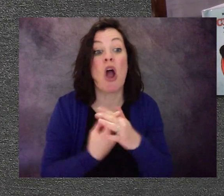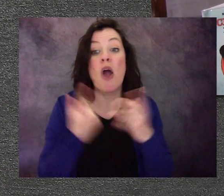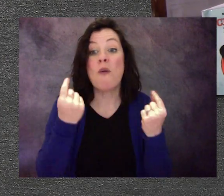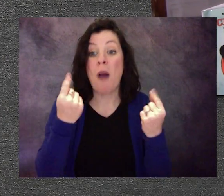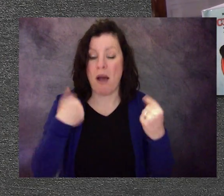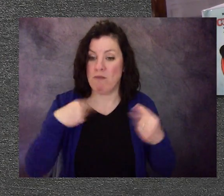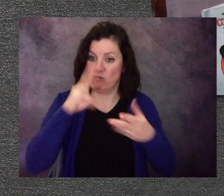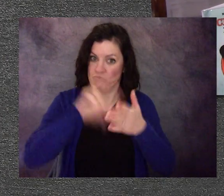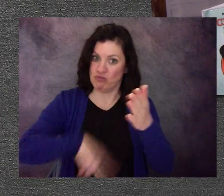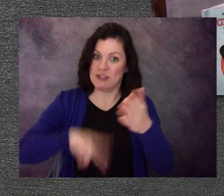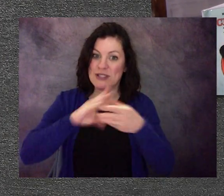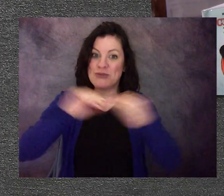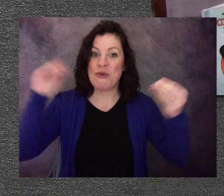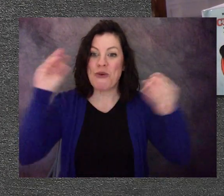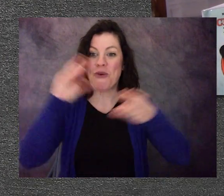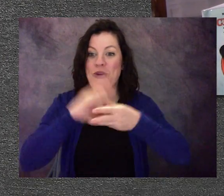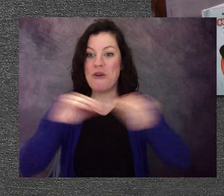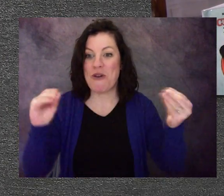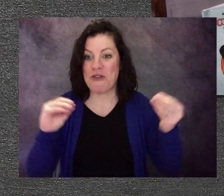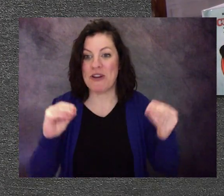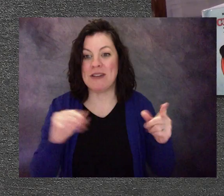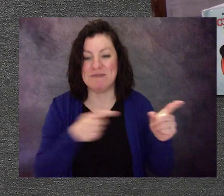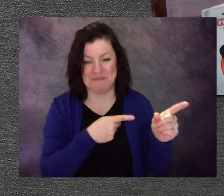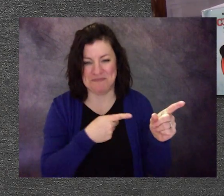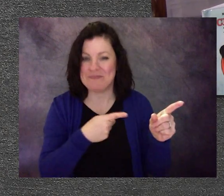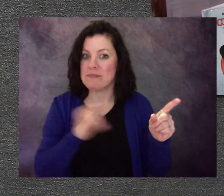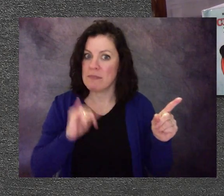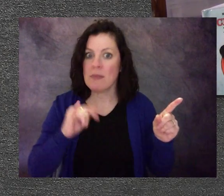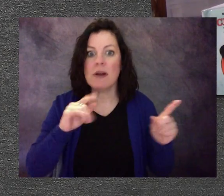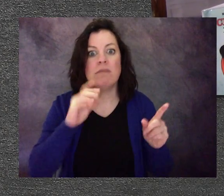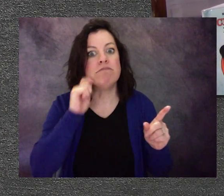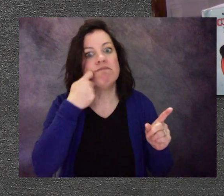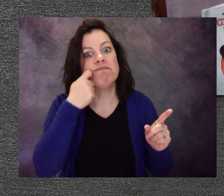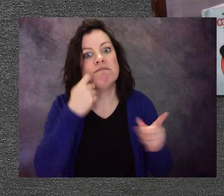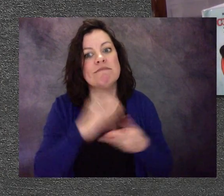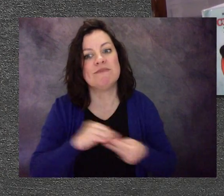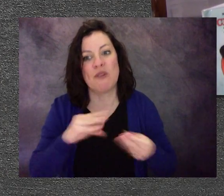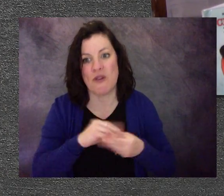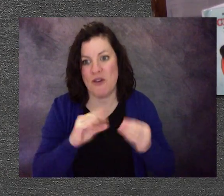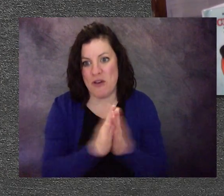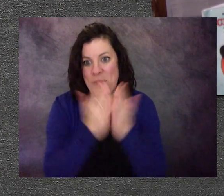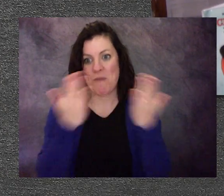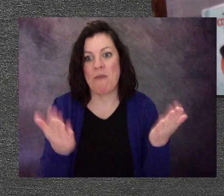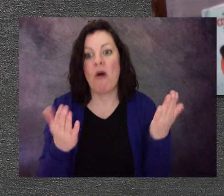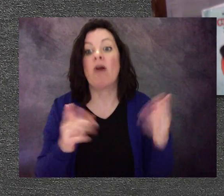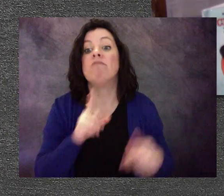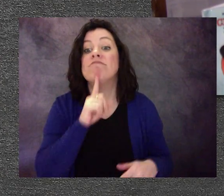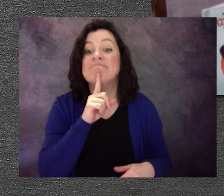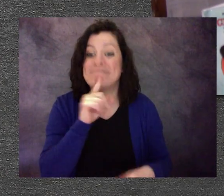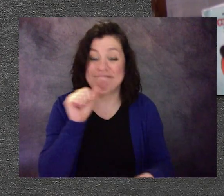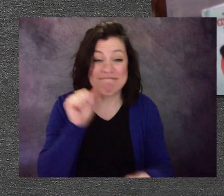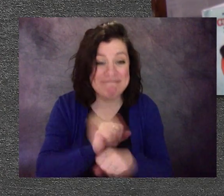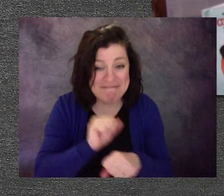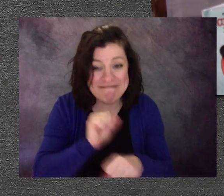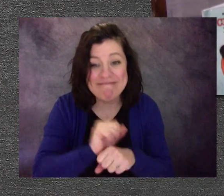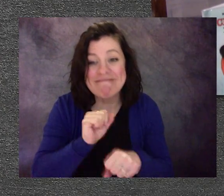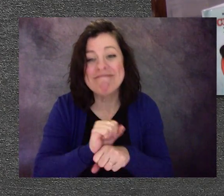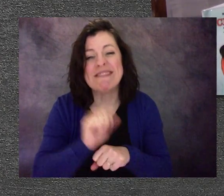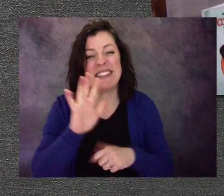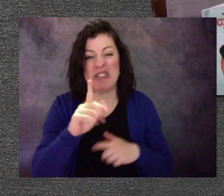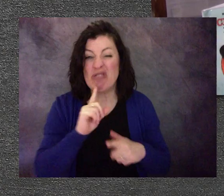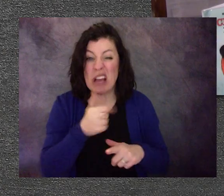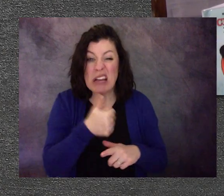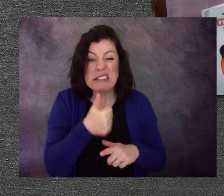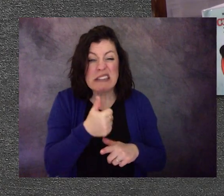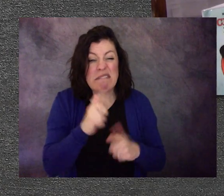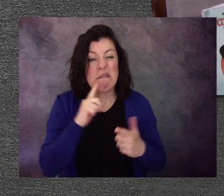story. Now, Clifford is a pretty cool dog. He is really big.